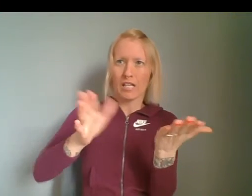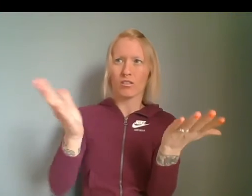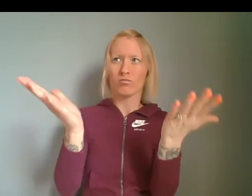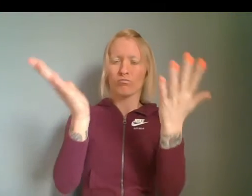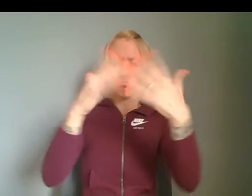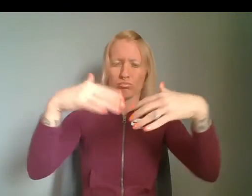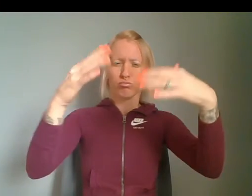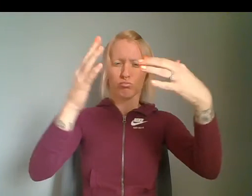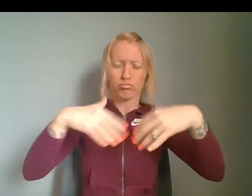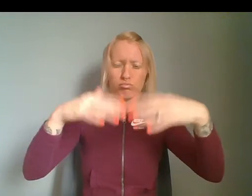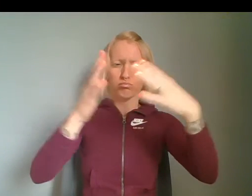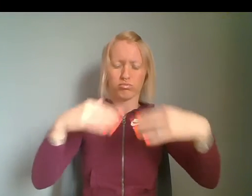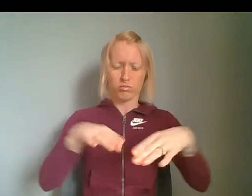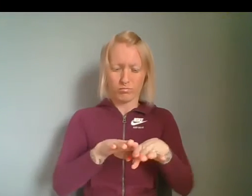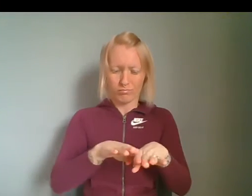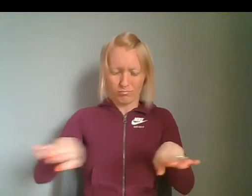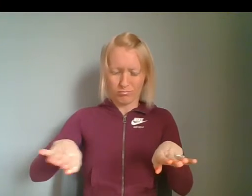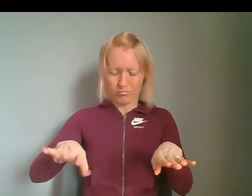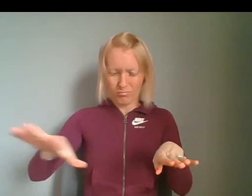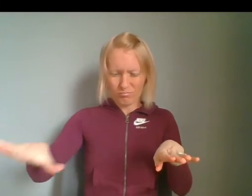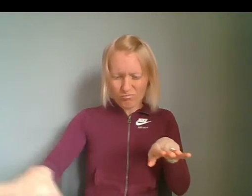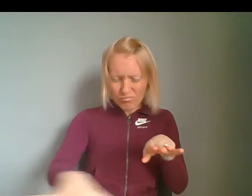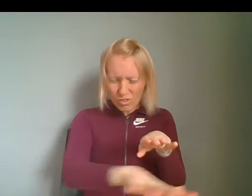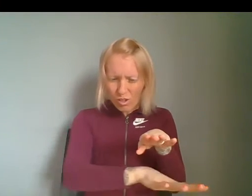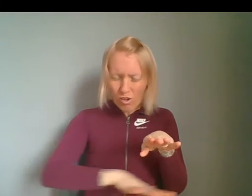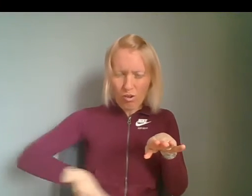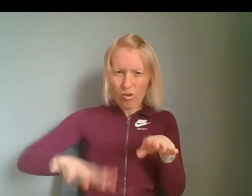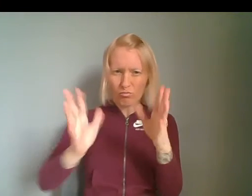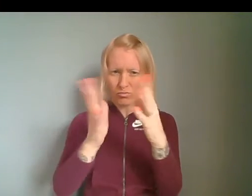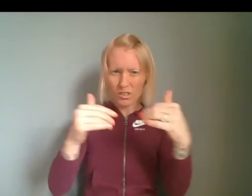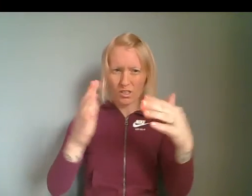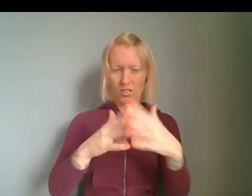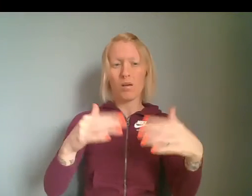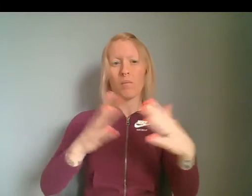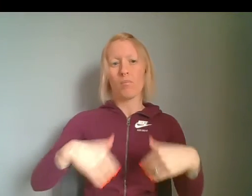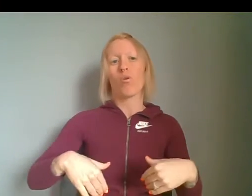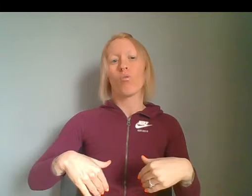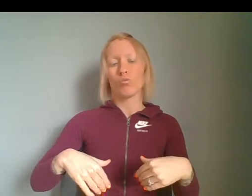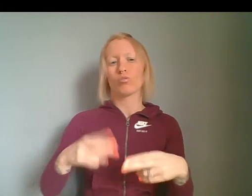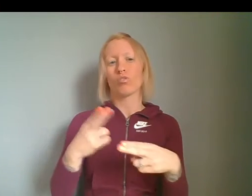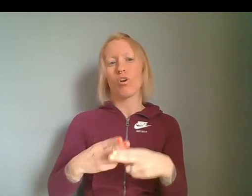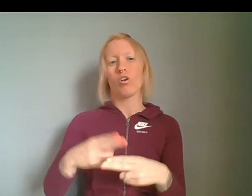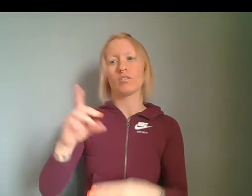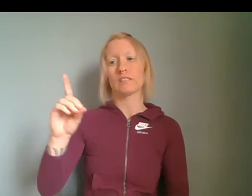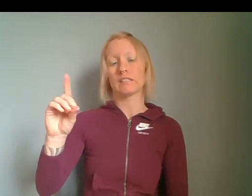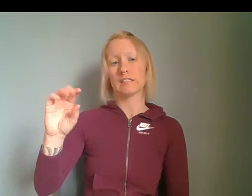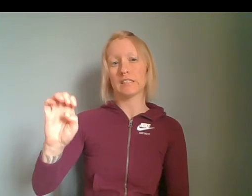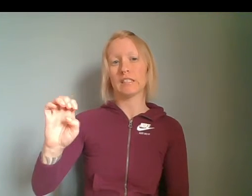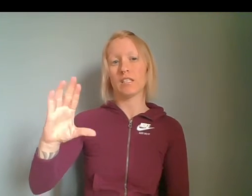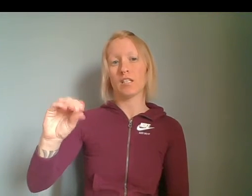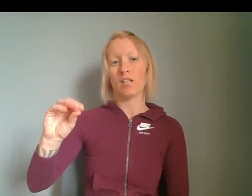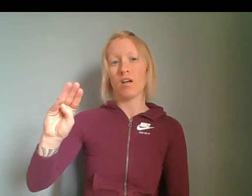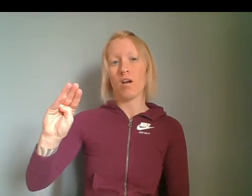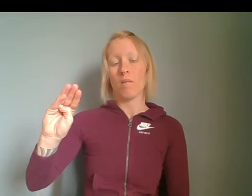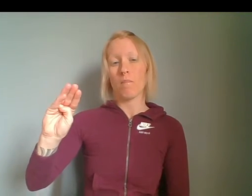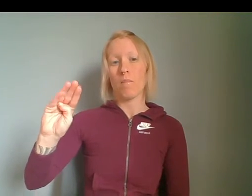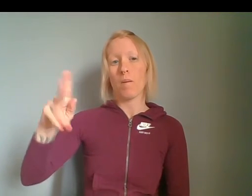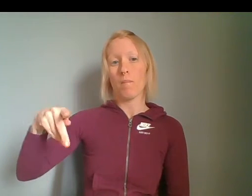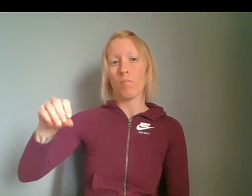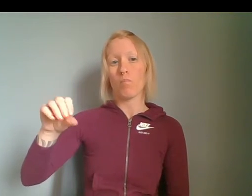Did you say fungi? They decompose. Decomposers, right. Decomposers. Now, let's turn the light back